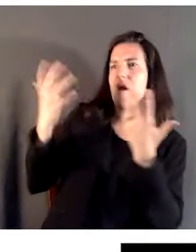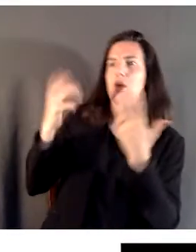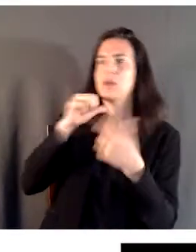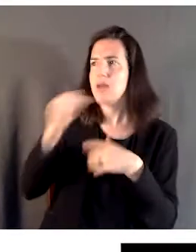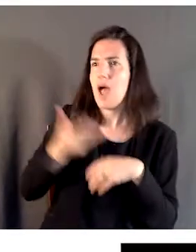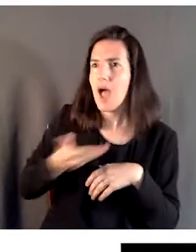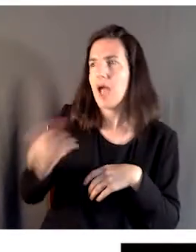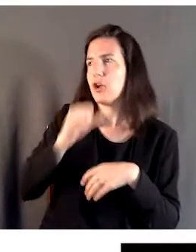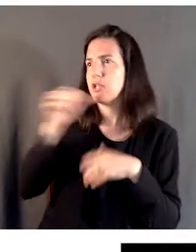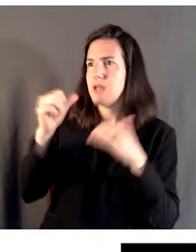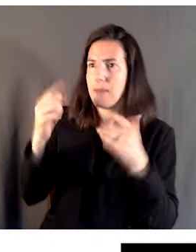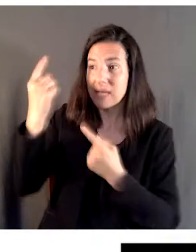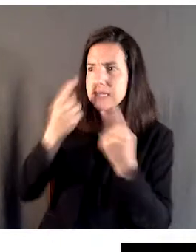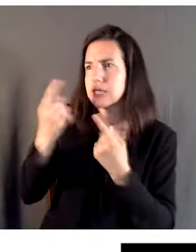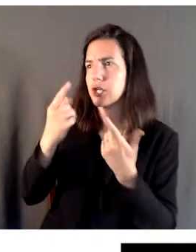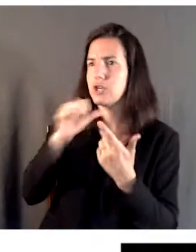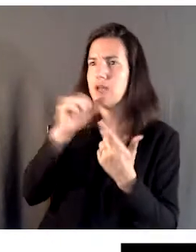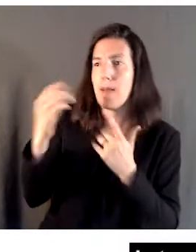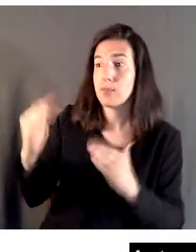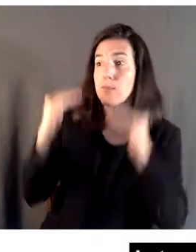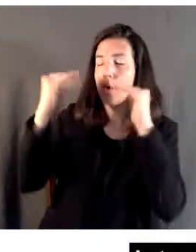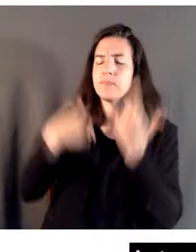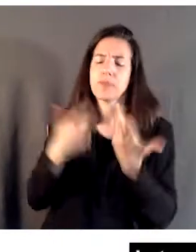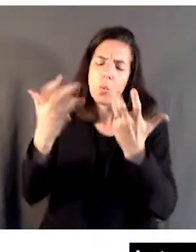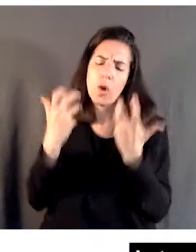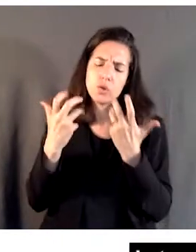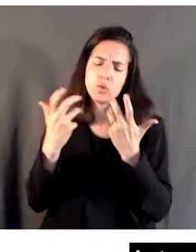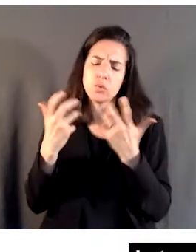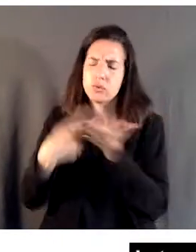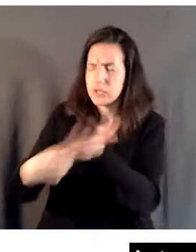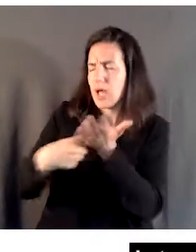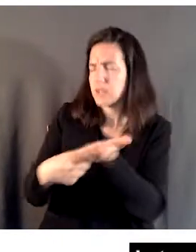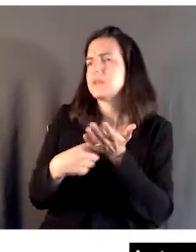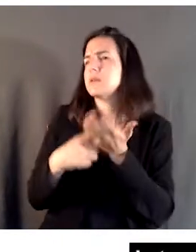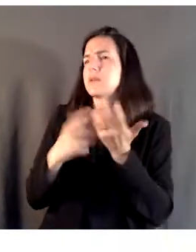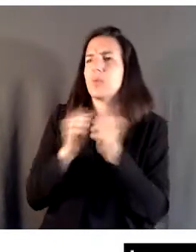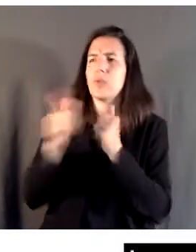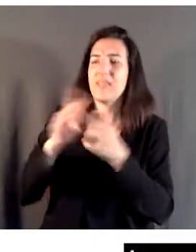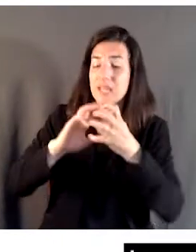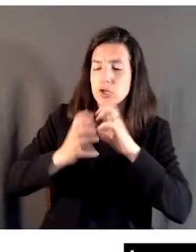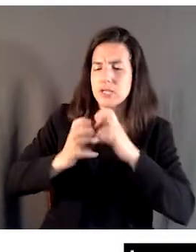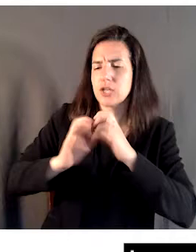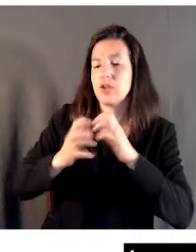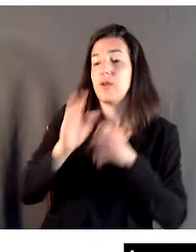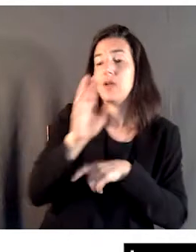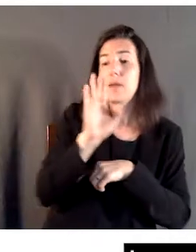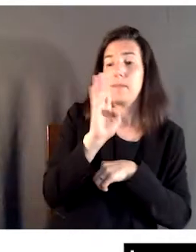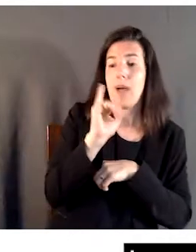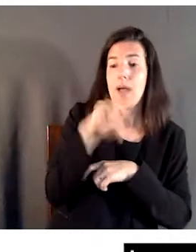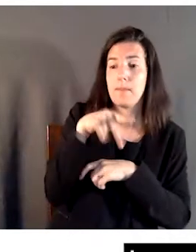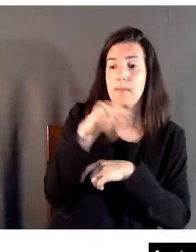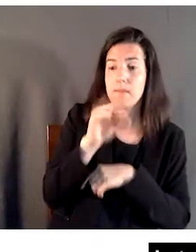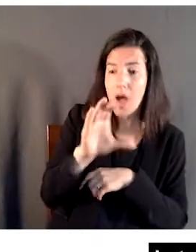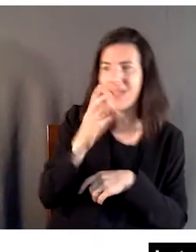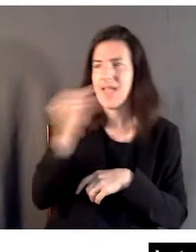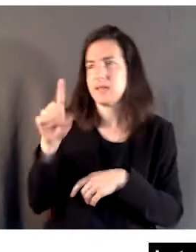not being promoted. I really wanted to talk to you about the intersection of disability and the BIPOC community, because it's not something that has time to